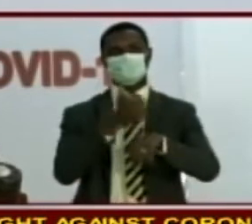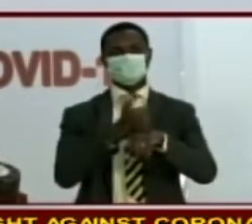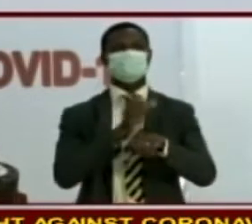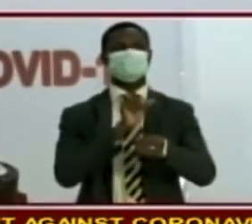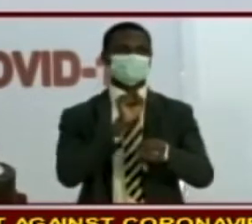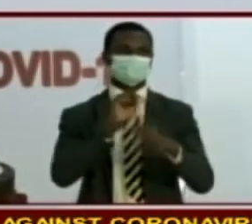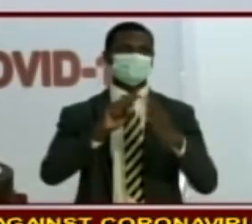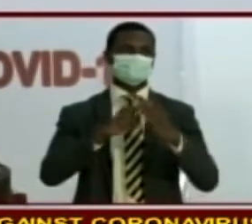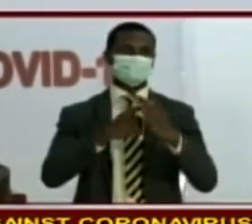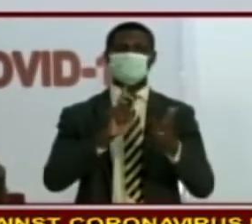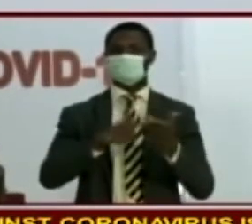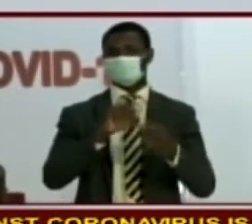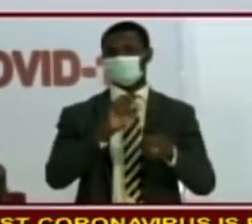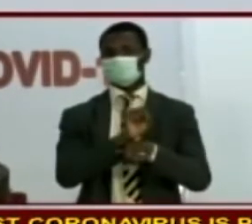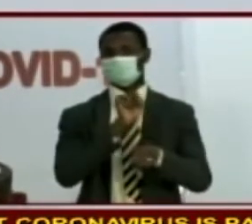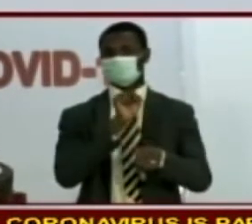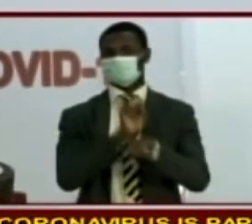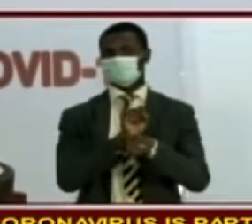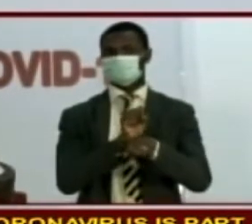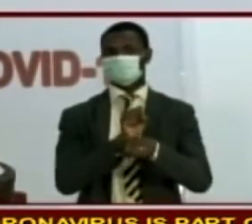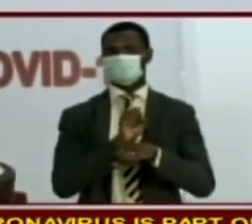place. So the situation of